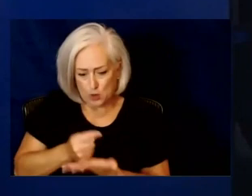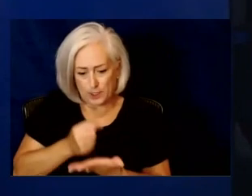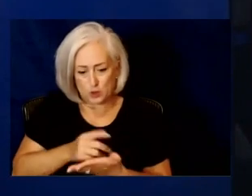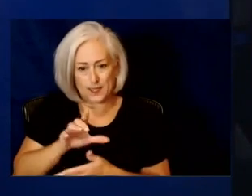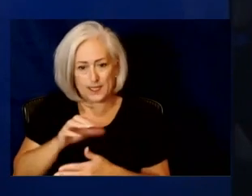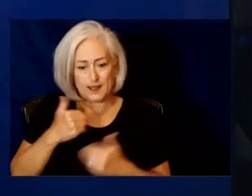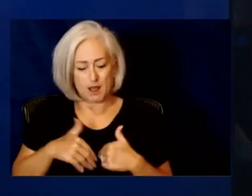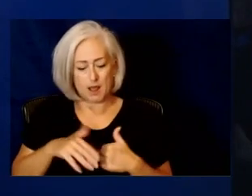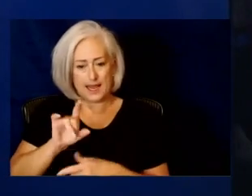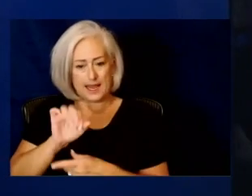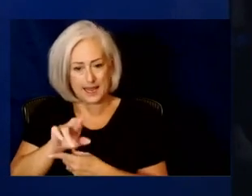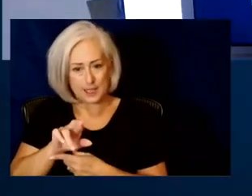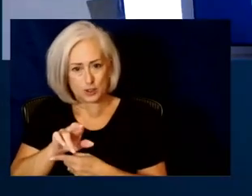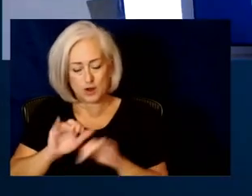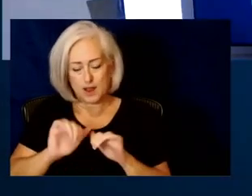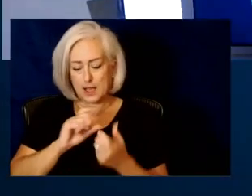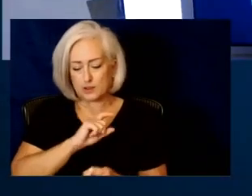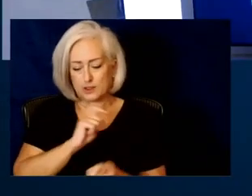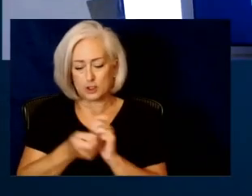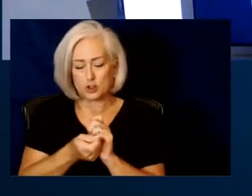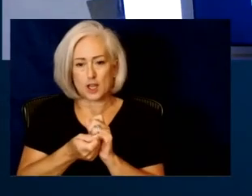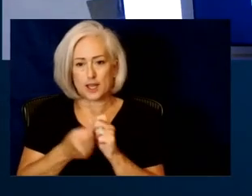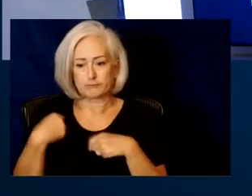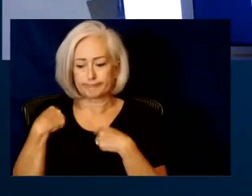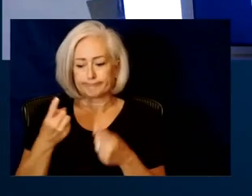over the recent years, Dr. Mermis?